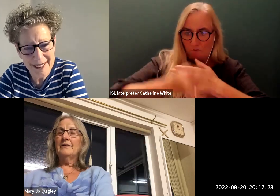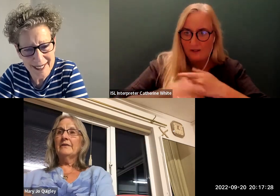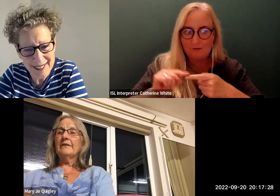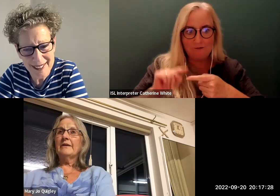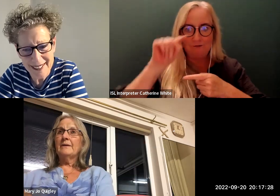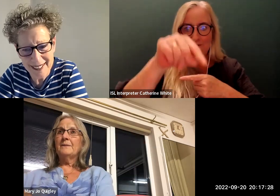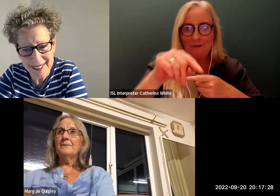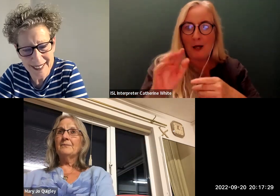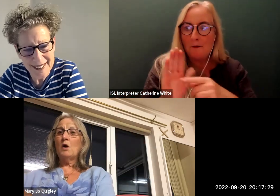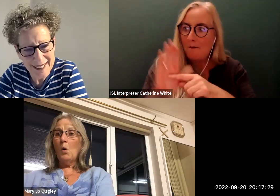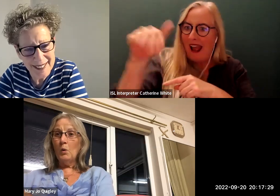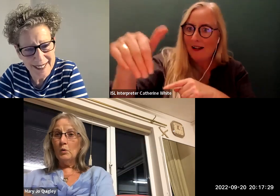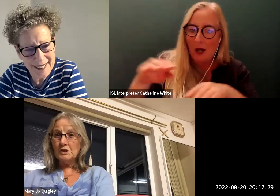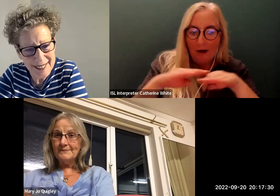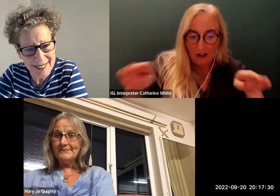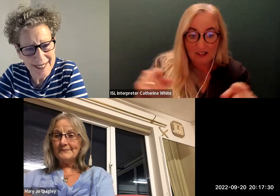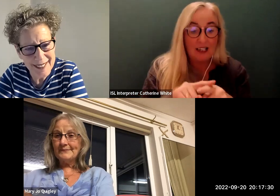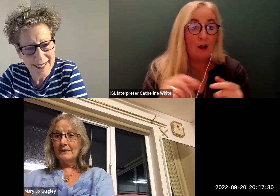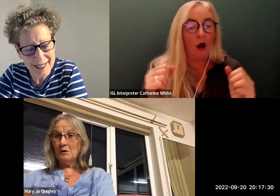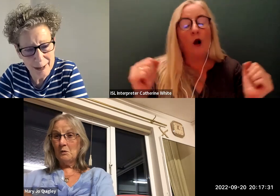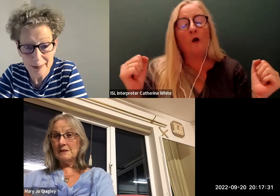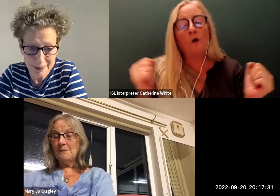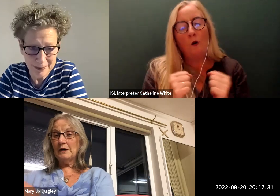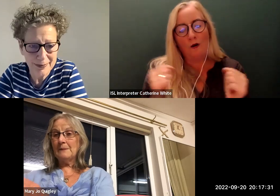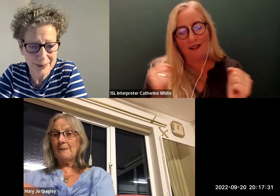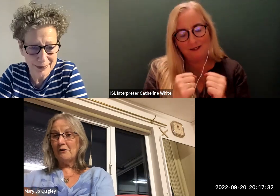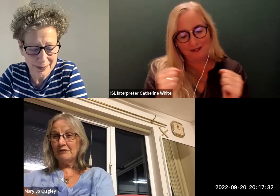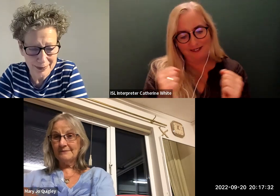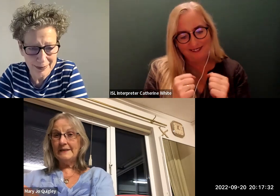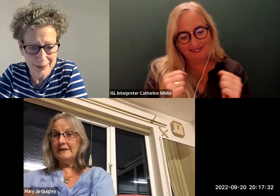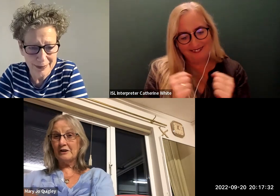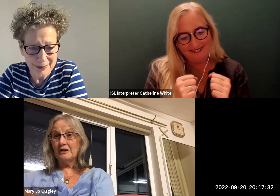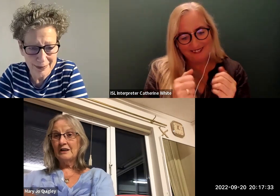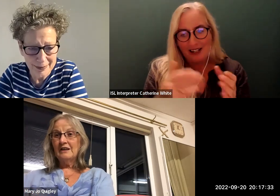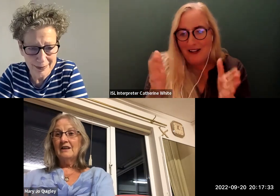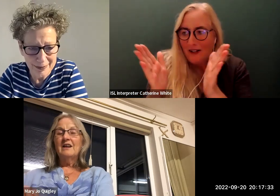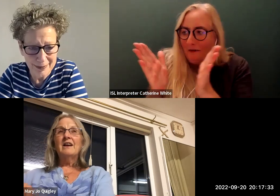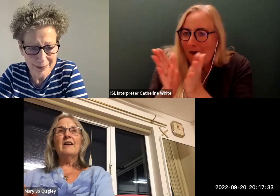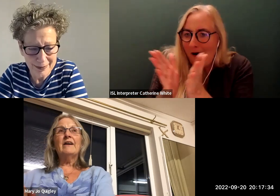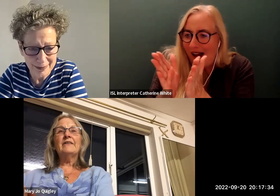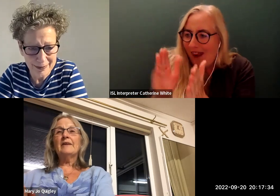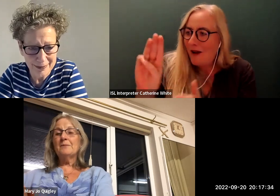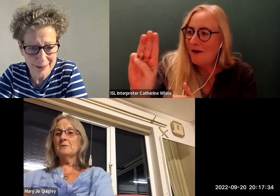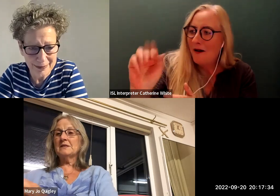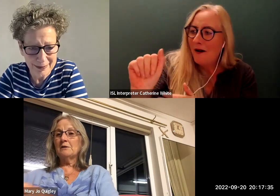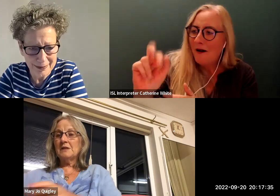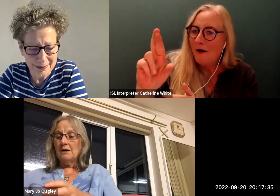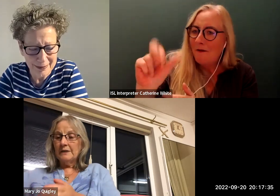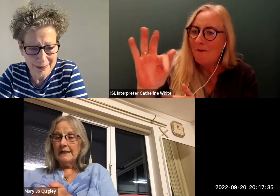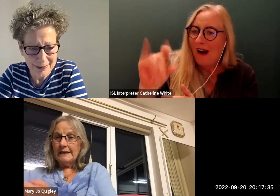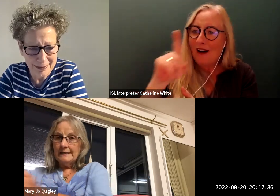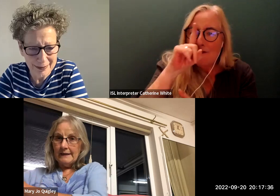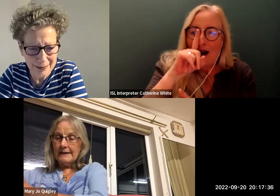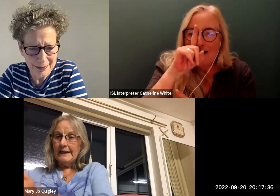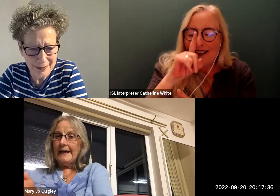Yeah. And cold, with a small little paraffin heater. And but it was downtown